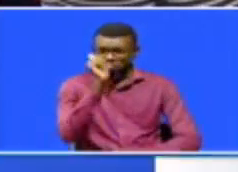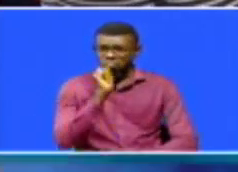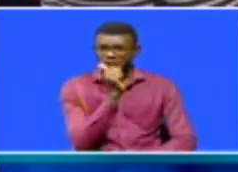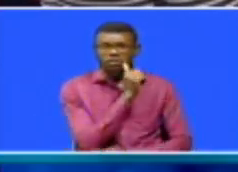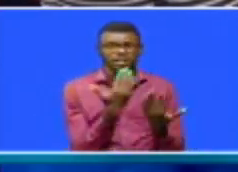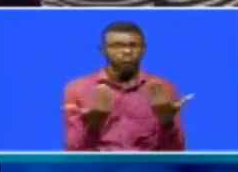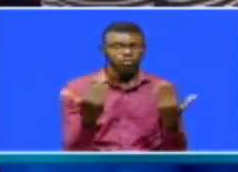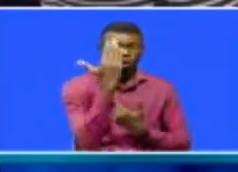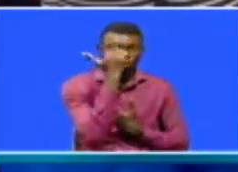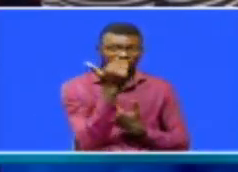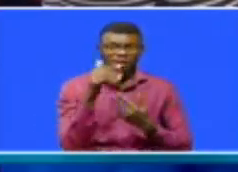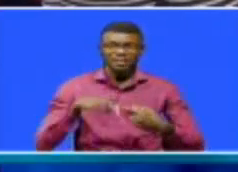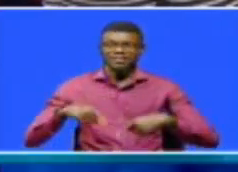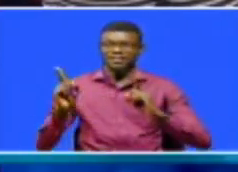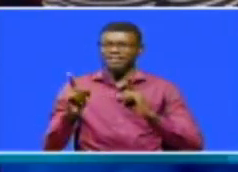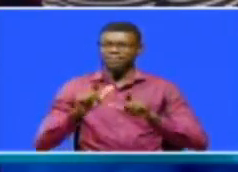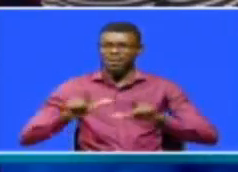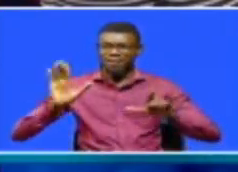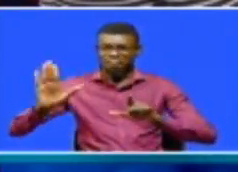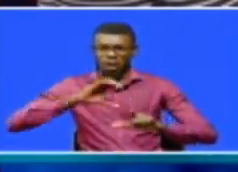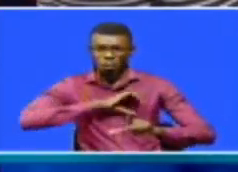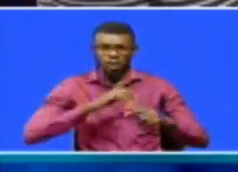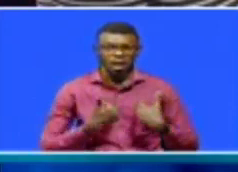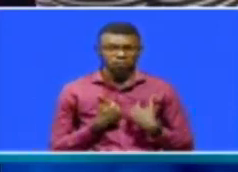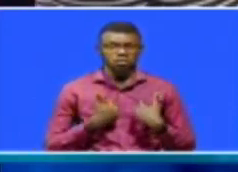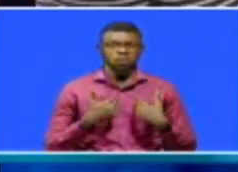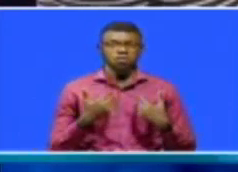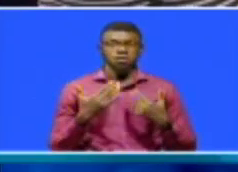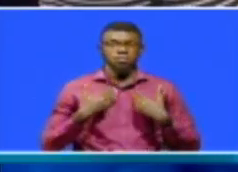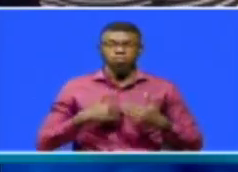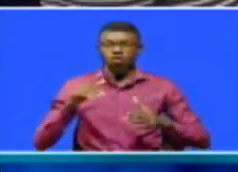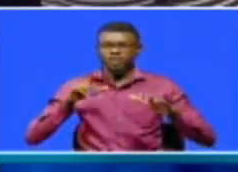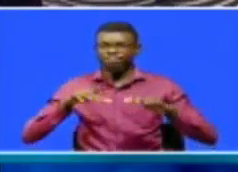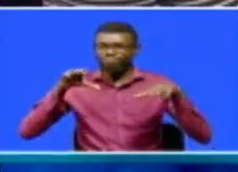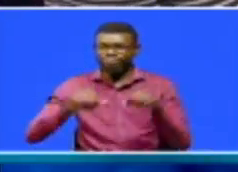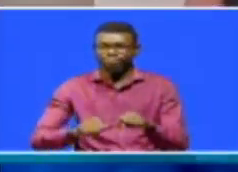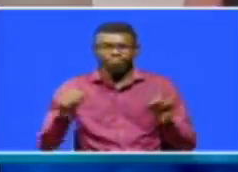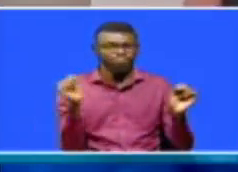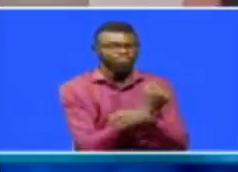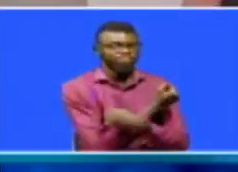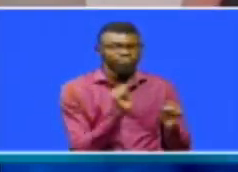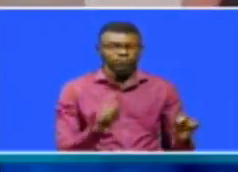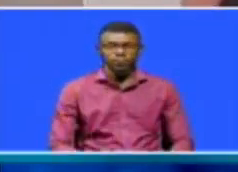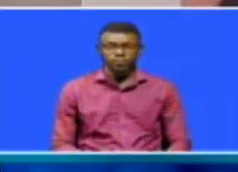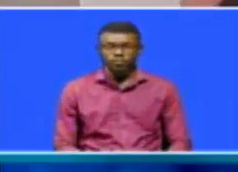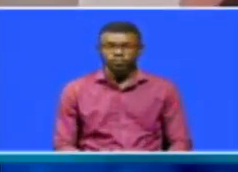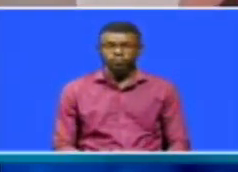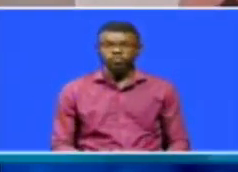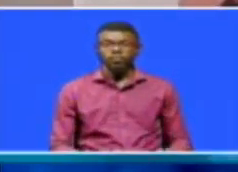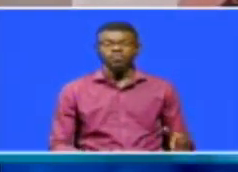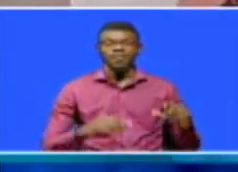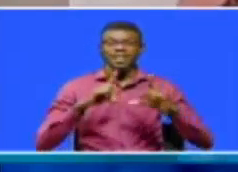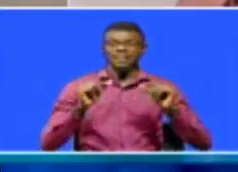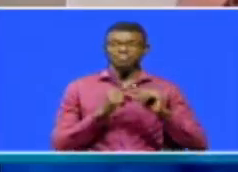properties, sababu hata na yeye ako na zake ambazo hawezi penda kuona zikiingiliwa na mtu yeyote. In a statement,